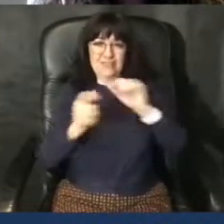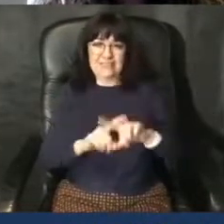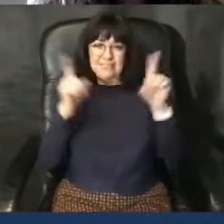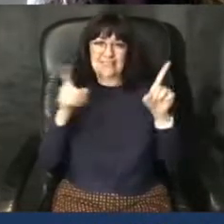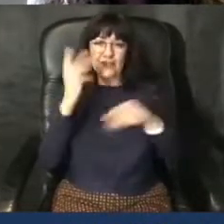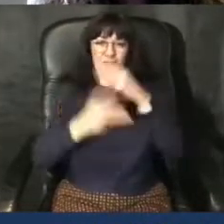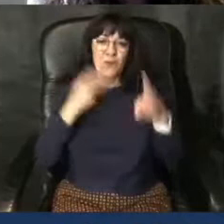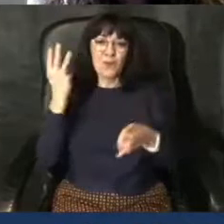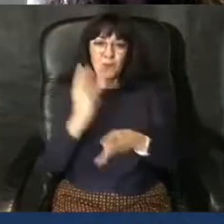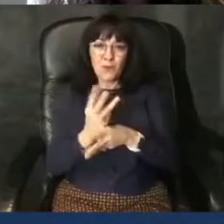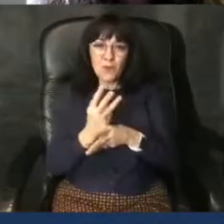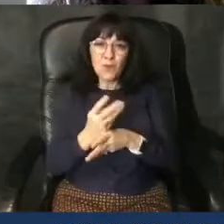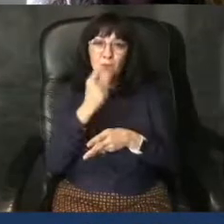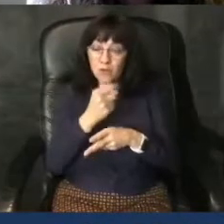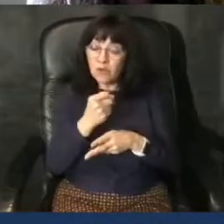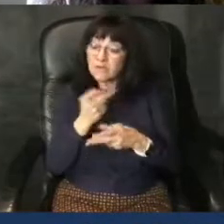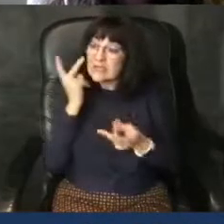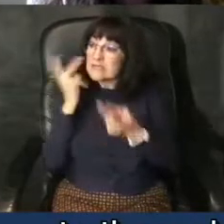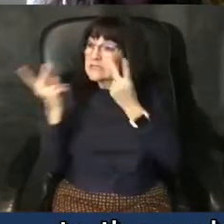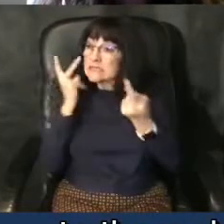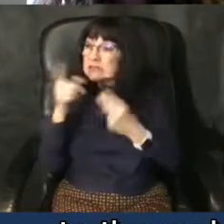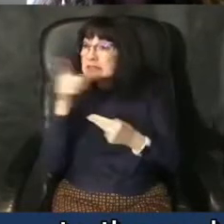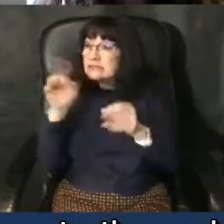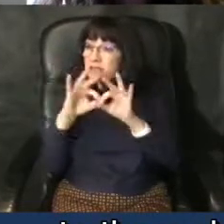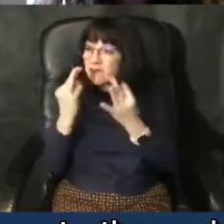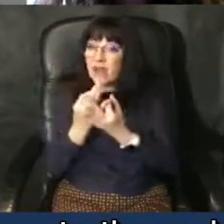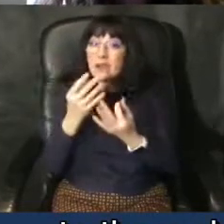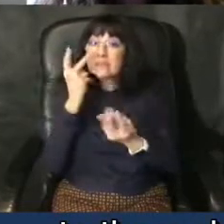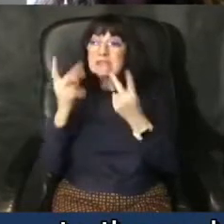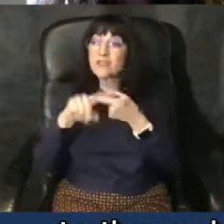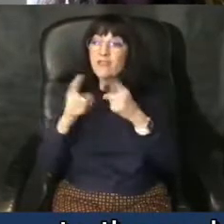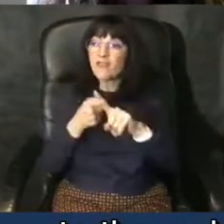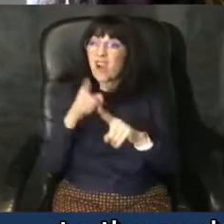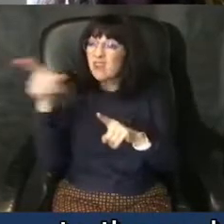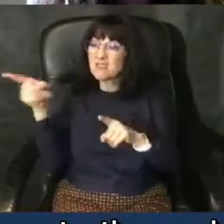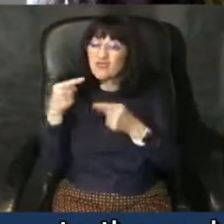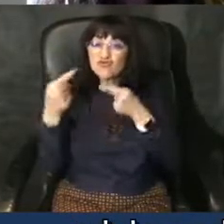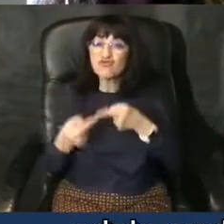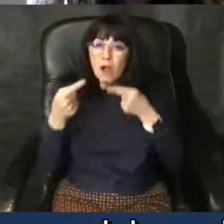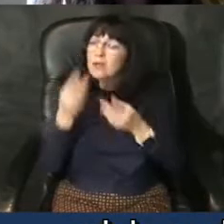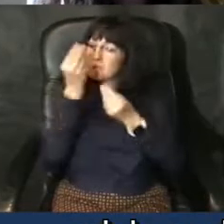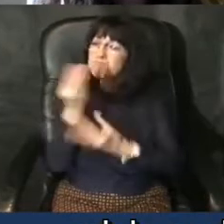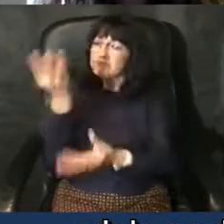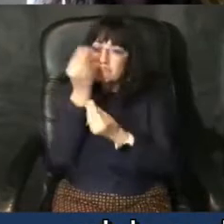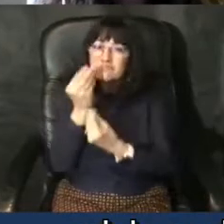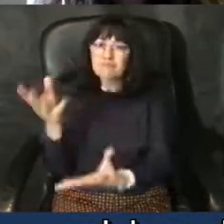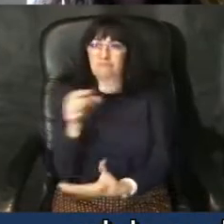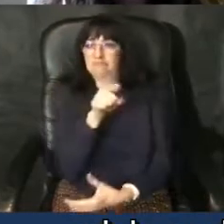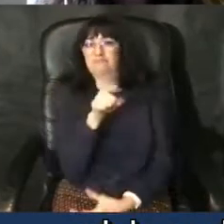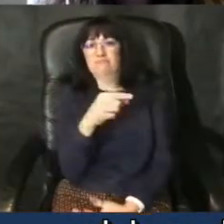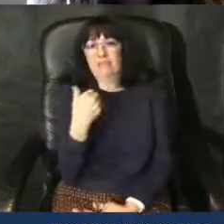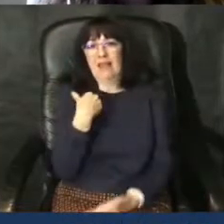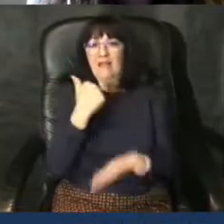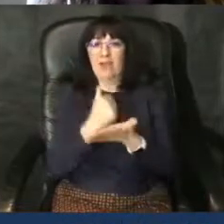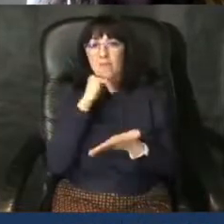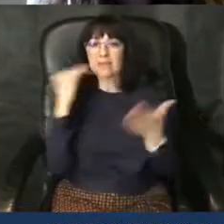see a friend that might be struggling, encourage them to go to the website and see what's there, or give a call to our crisis and care line, and we'll try to connect